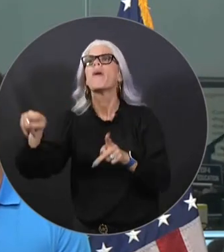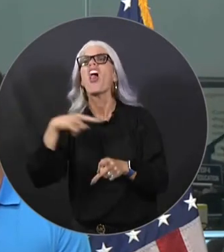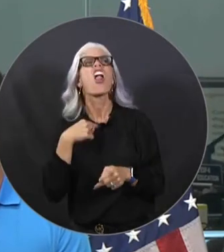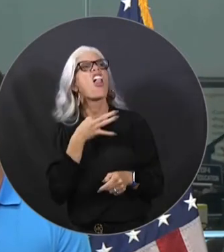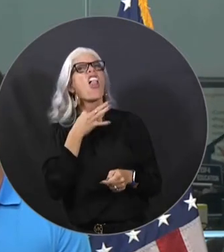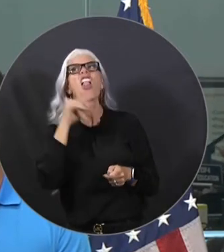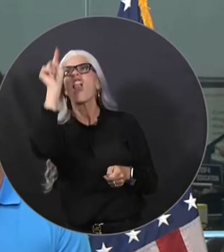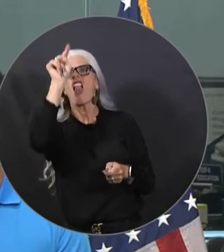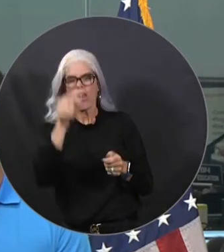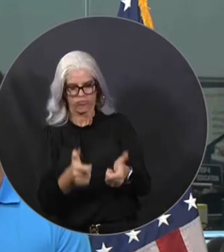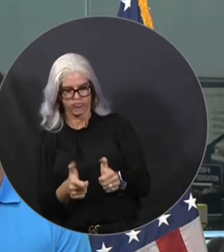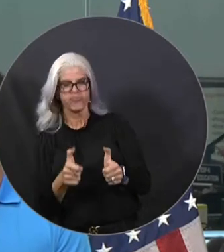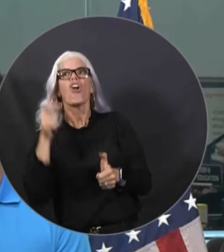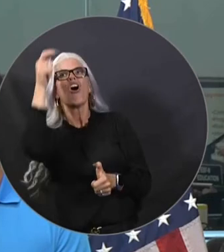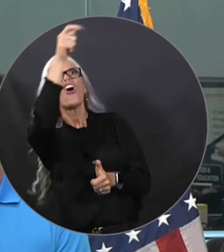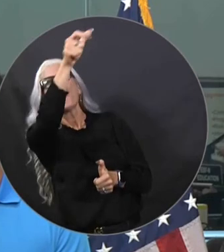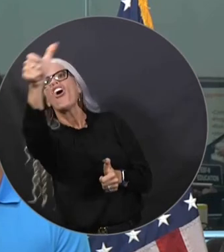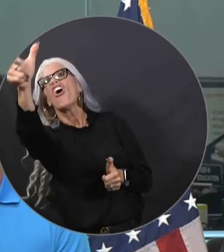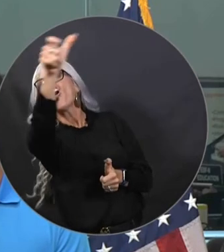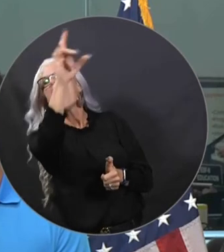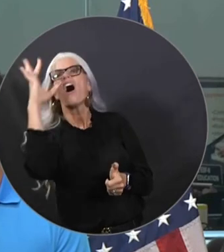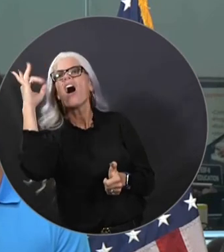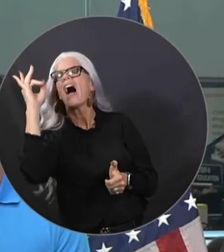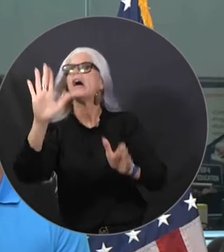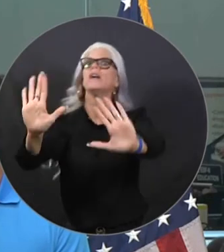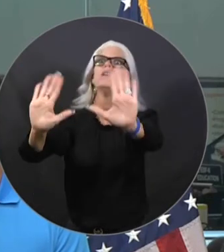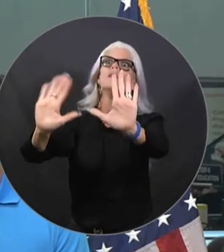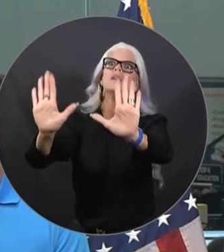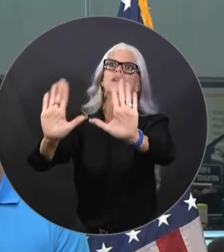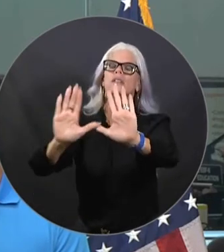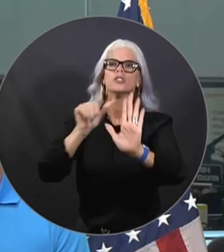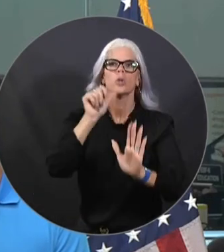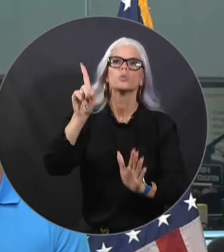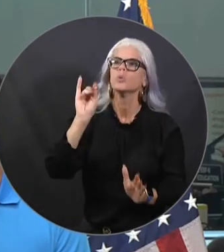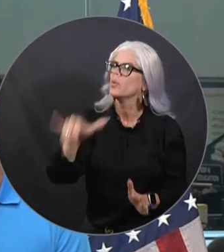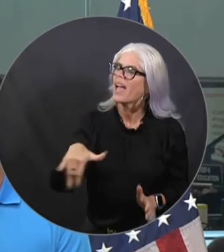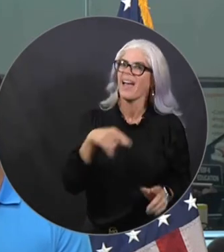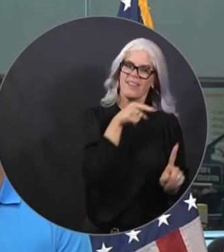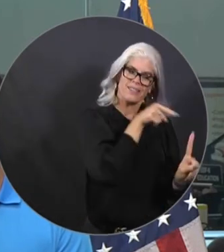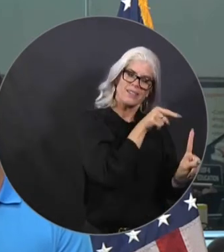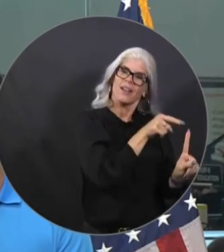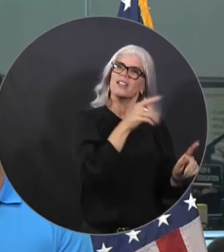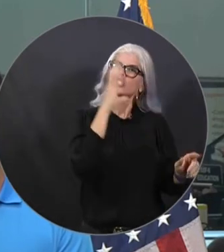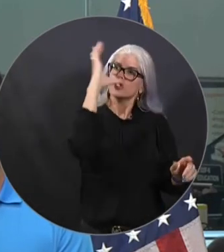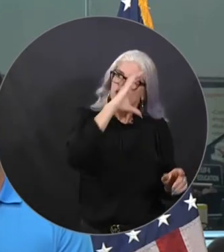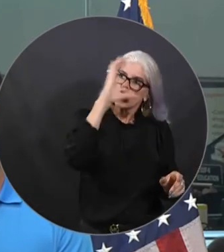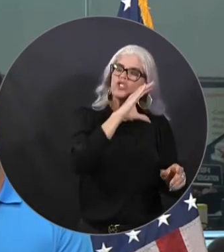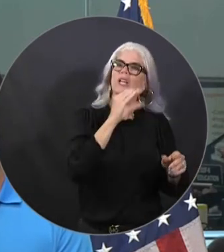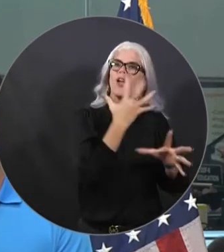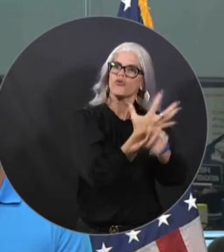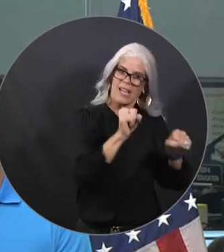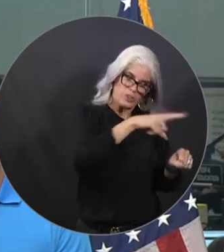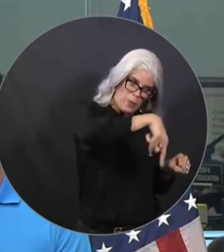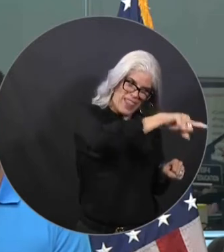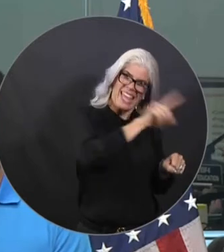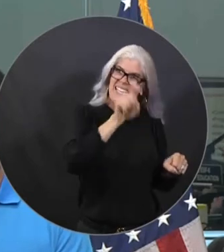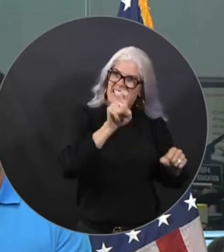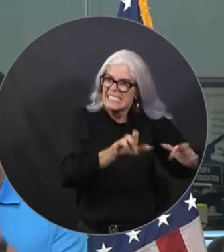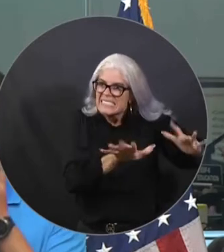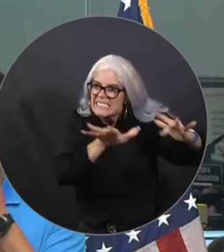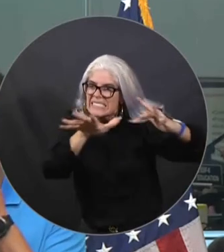have military aircraft, search and rescue aircraft working. When you go in there with their